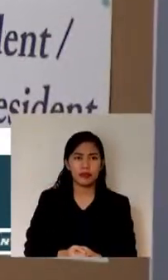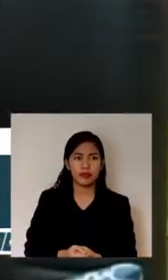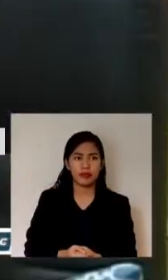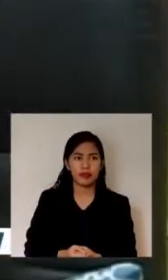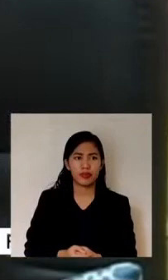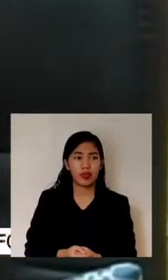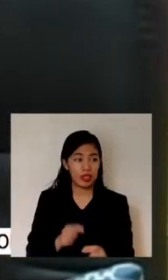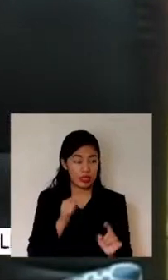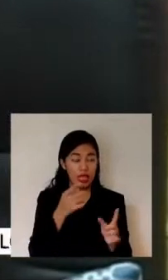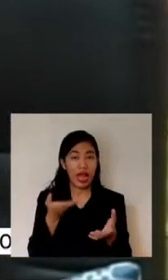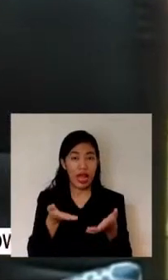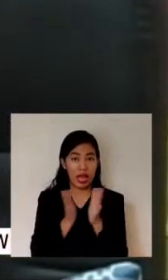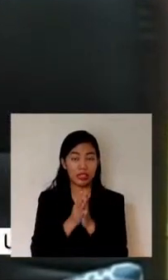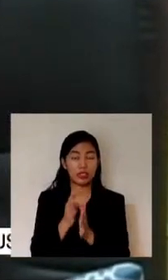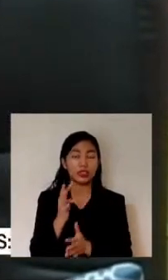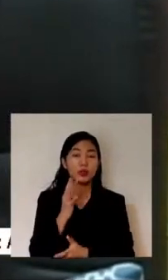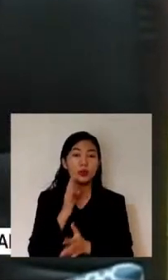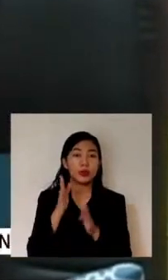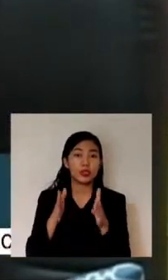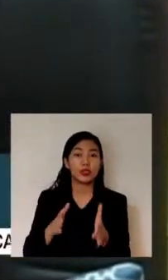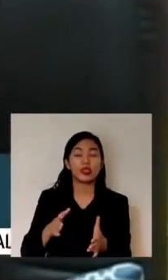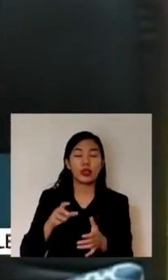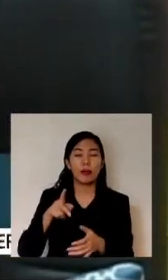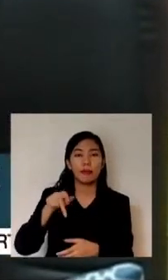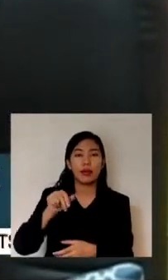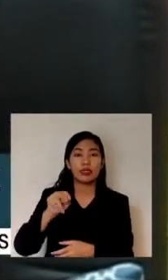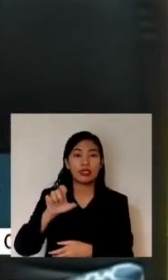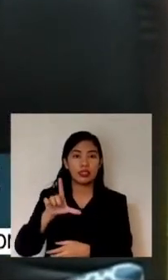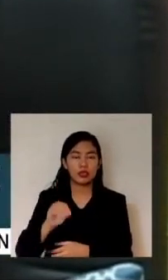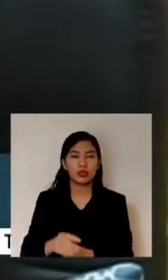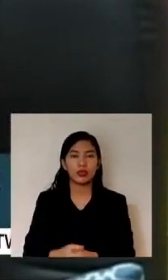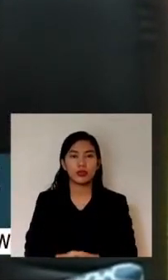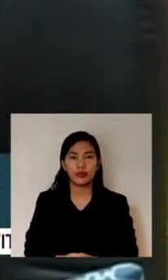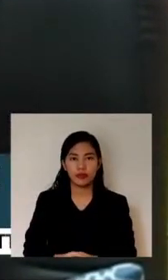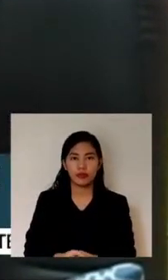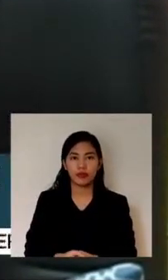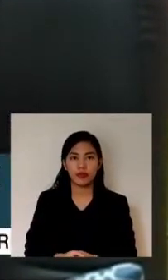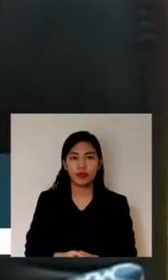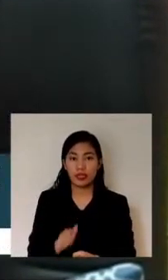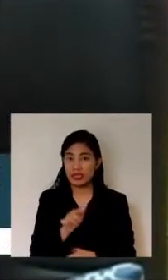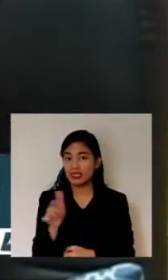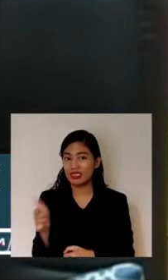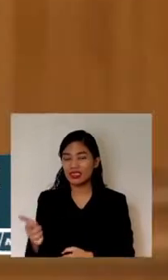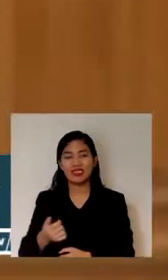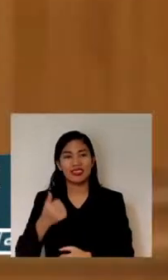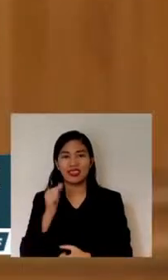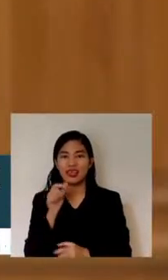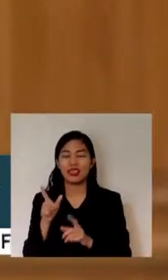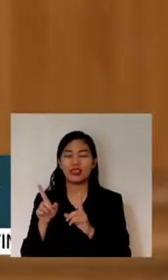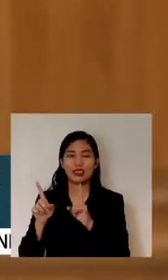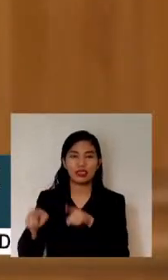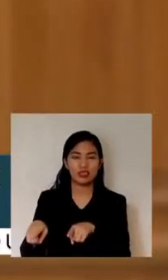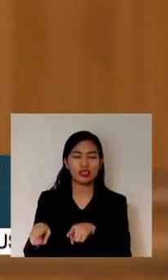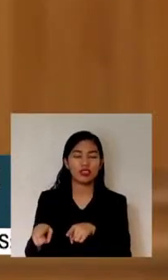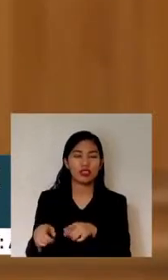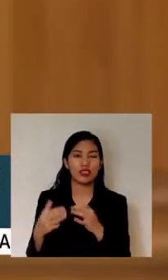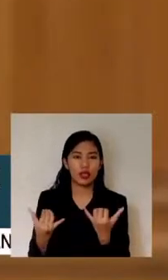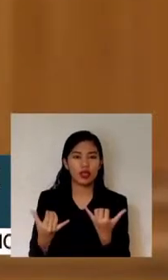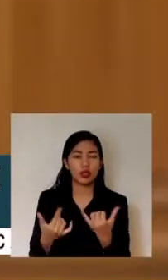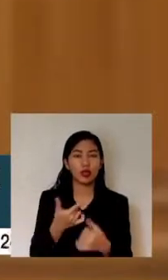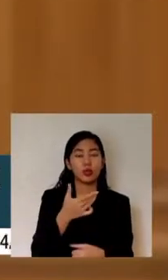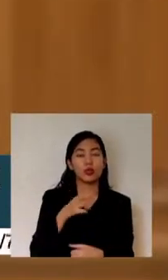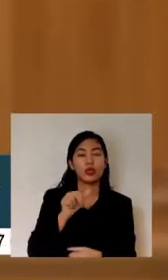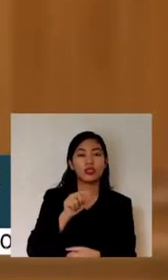dito? Commissioner Ferolino refuses to comment for now, citing the sub judice rule. Guanzon, who is applying